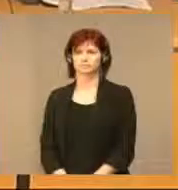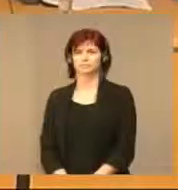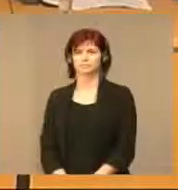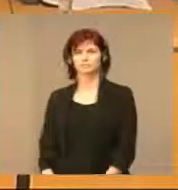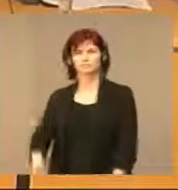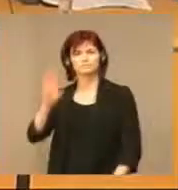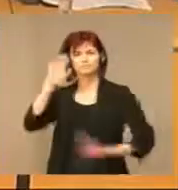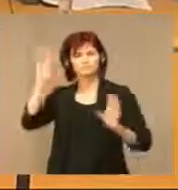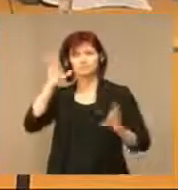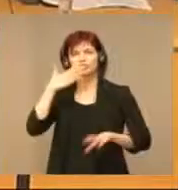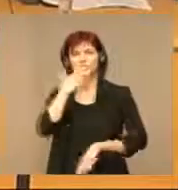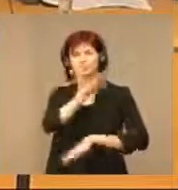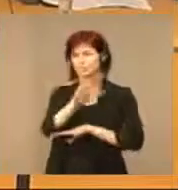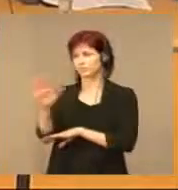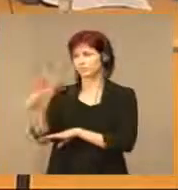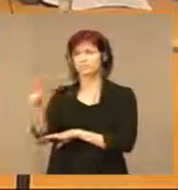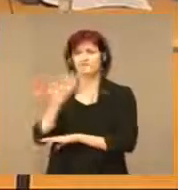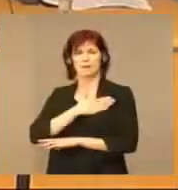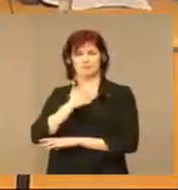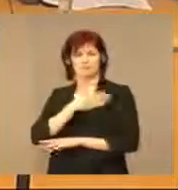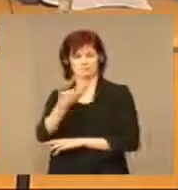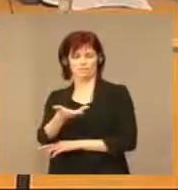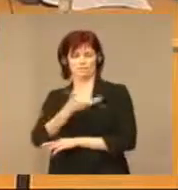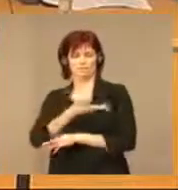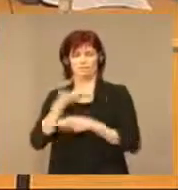Segal, good afternoon. I'm pleased to welcome you to